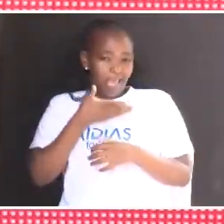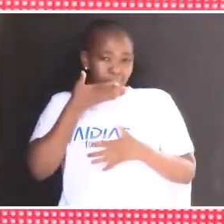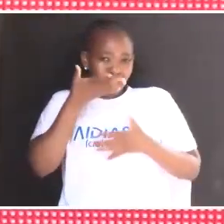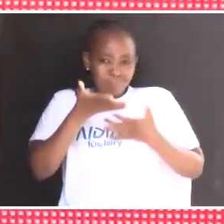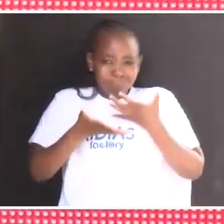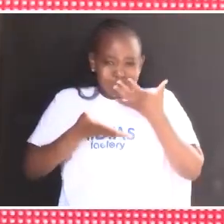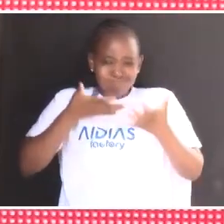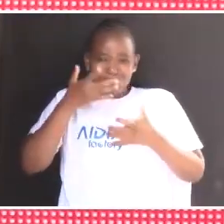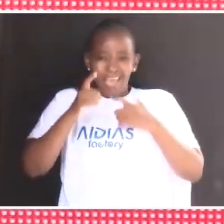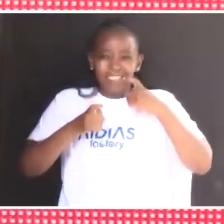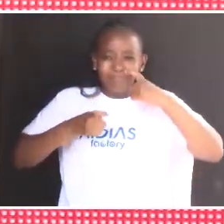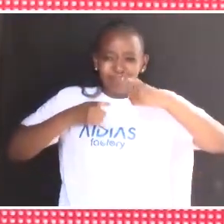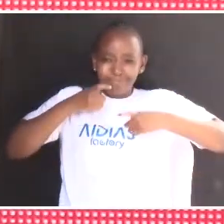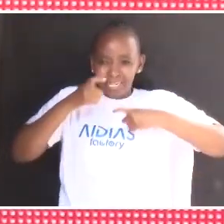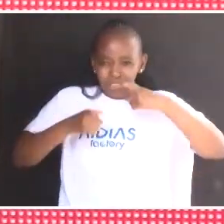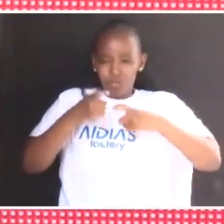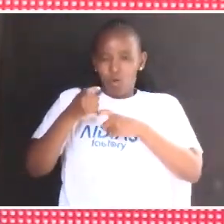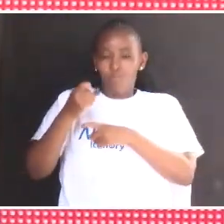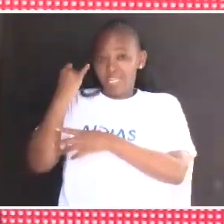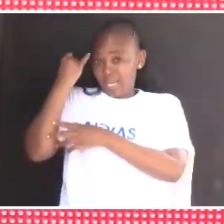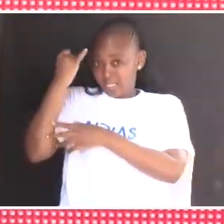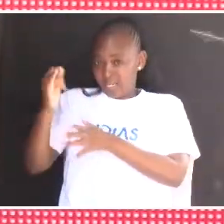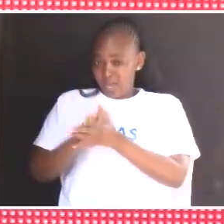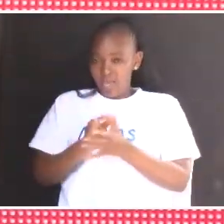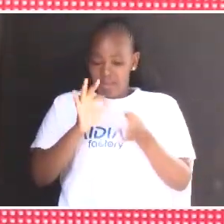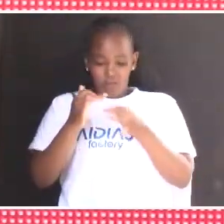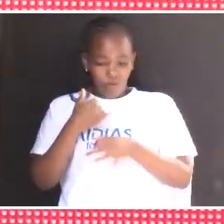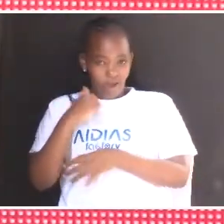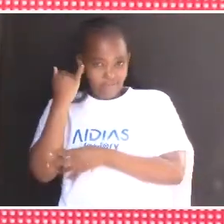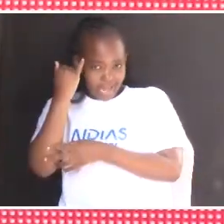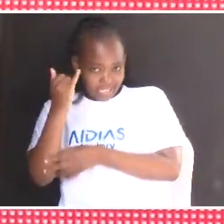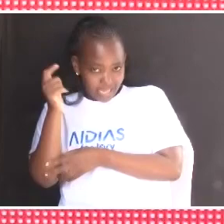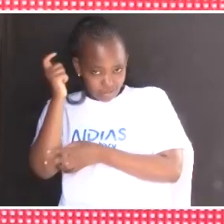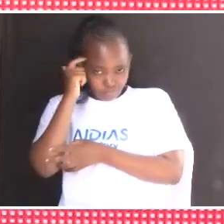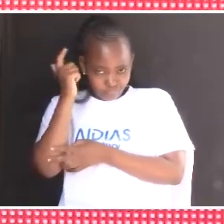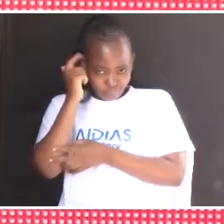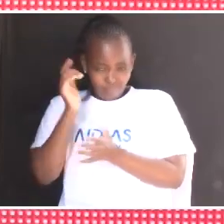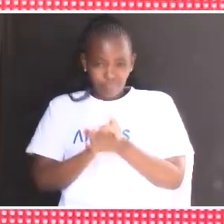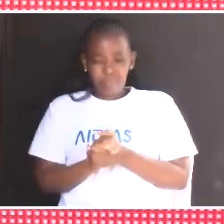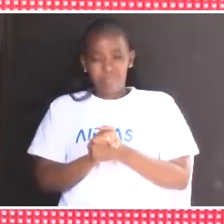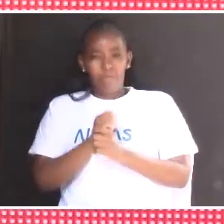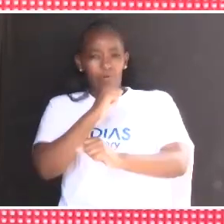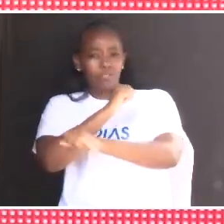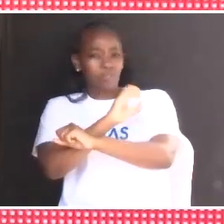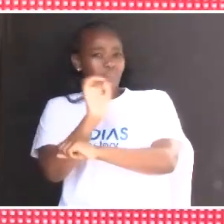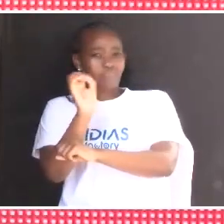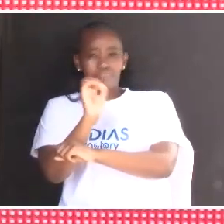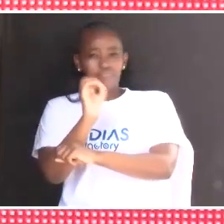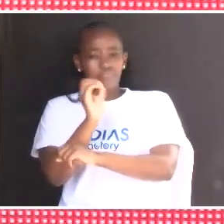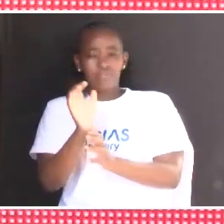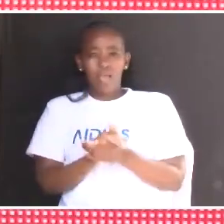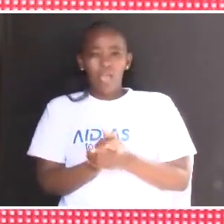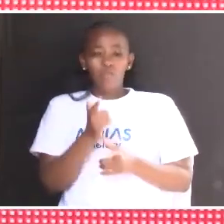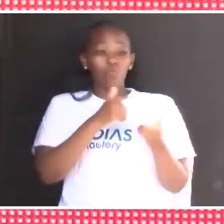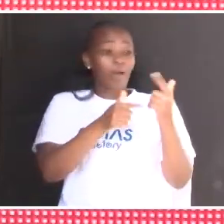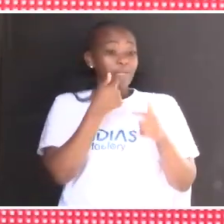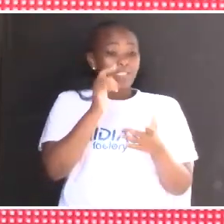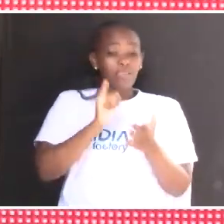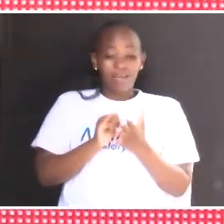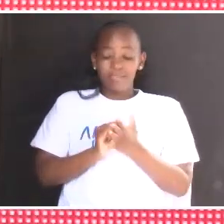expression of the idea. Kama uko na idea kwa kichwa yako, hiyo si protected ikiwa kwa kichwa yako. Ama ukikuja